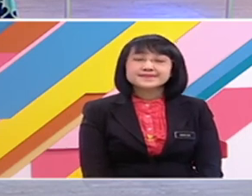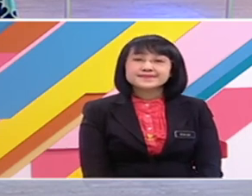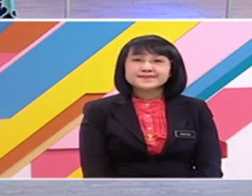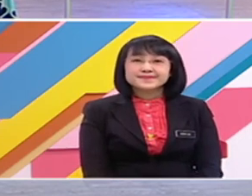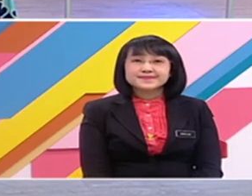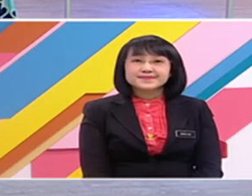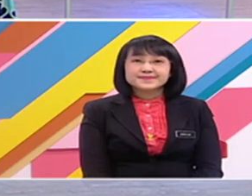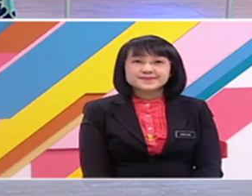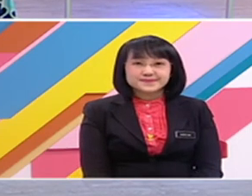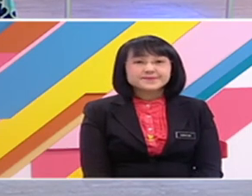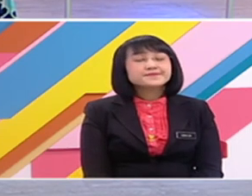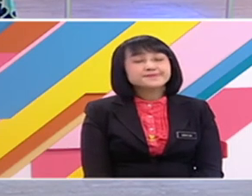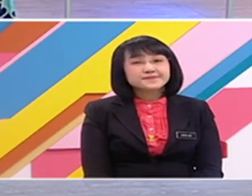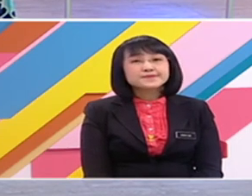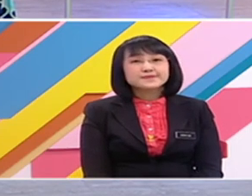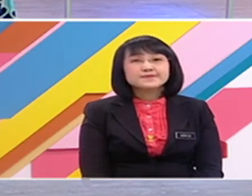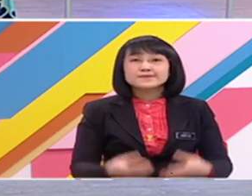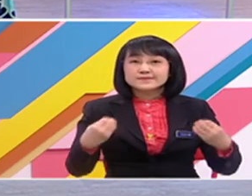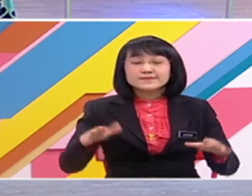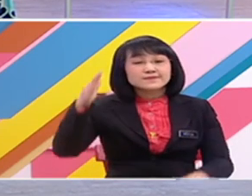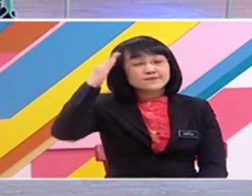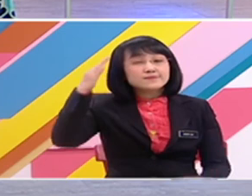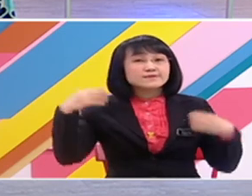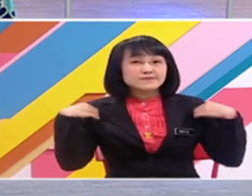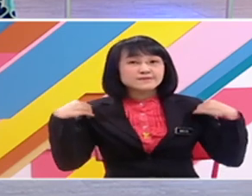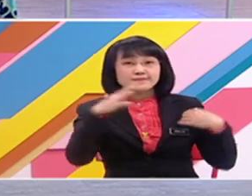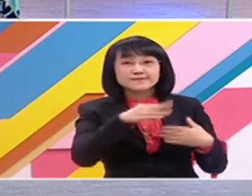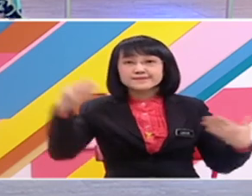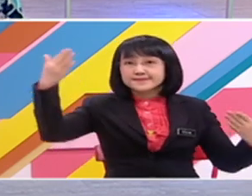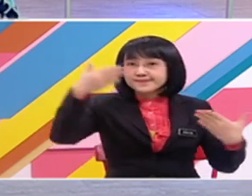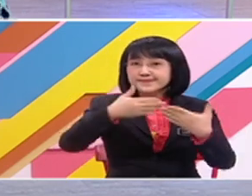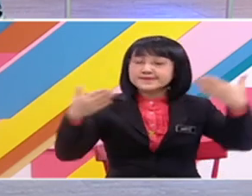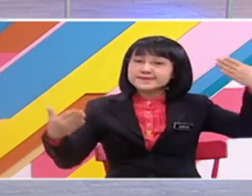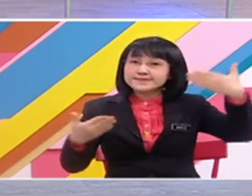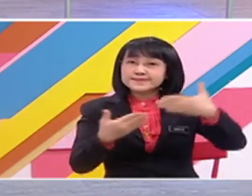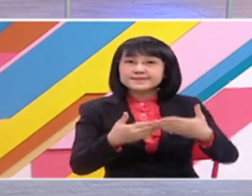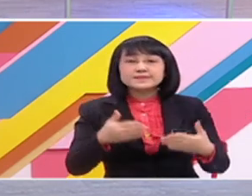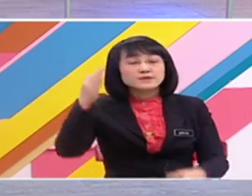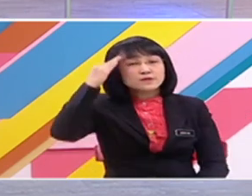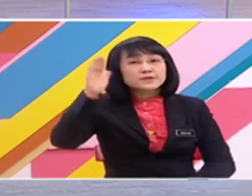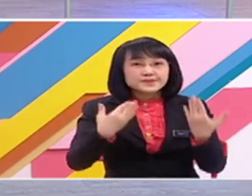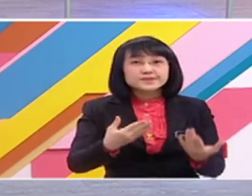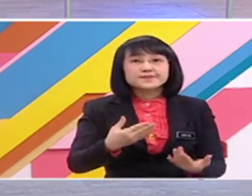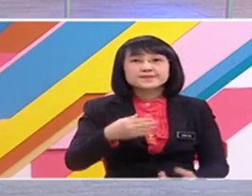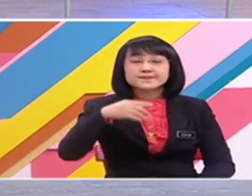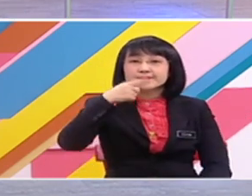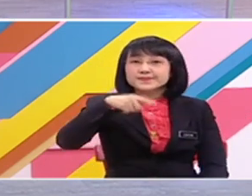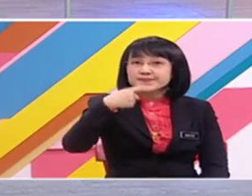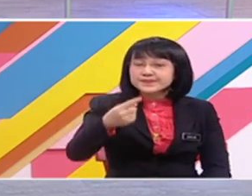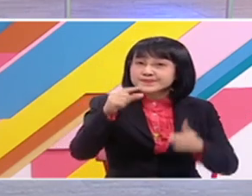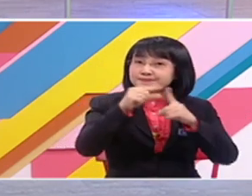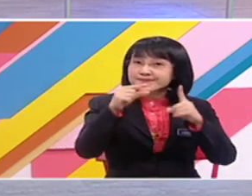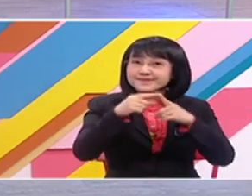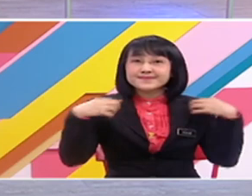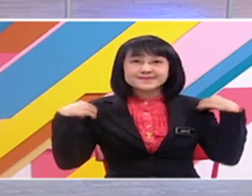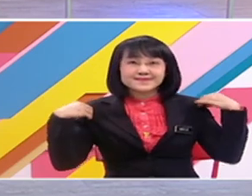and also how to mix and match the outfits and know how to pronounce the name of the outfit. So we'll be right back on DidikTV